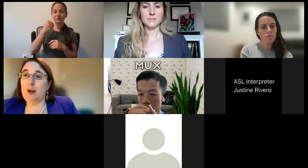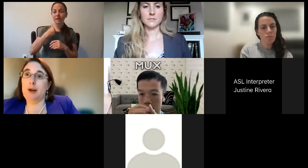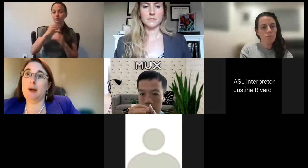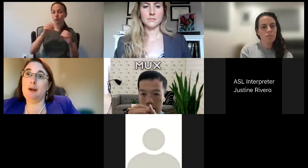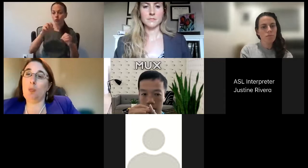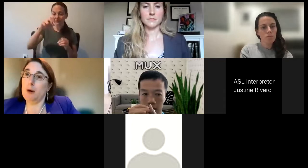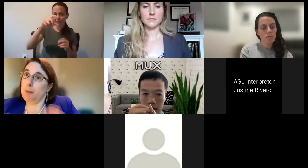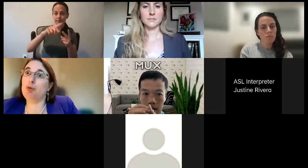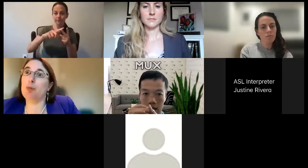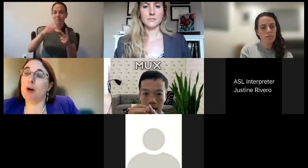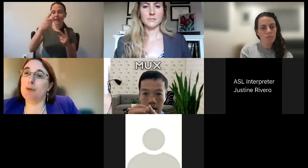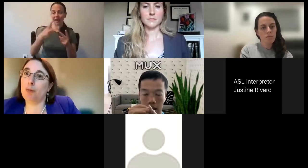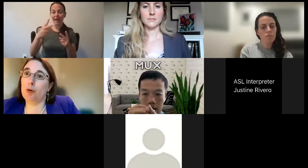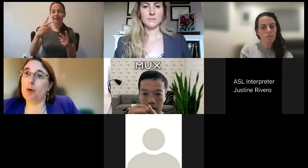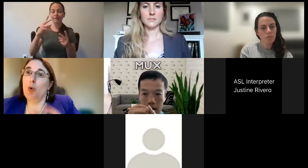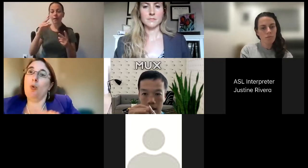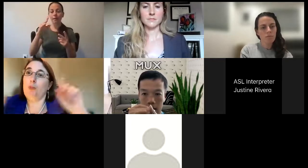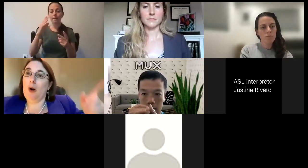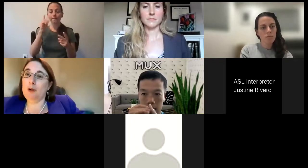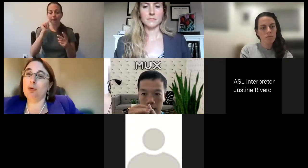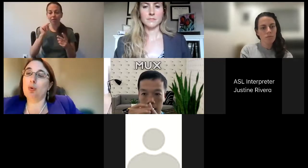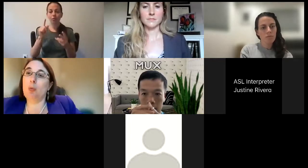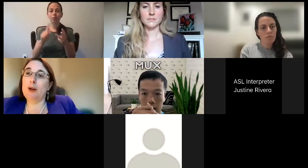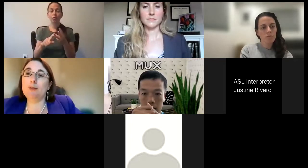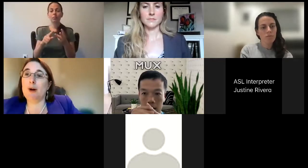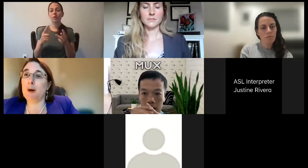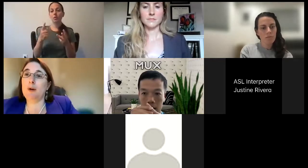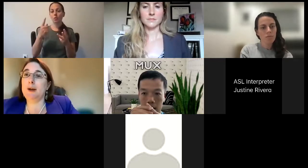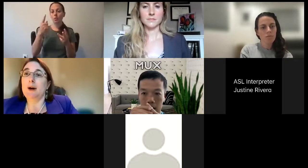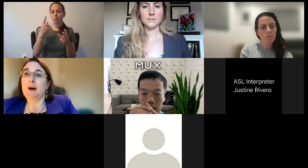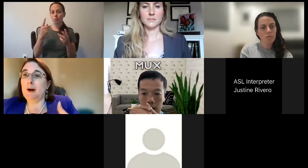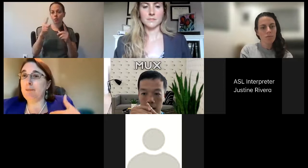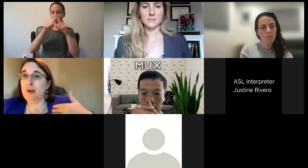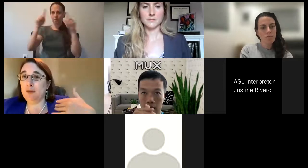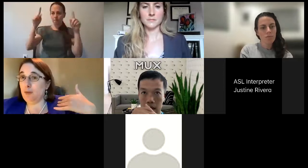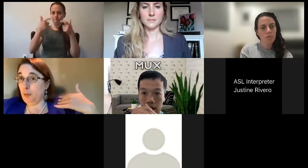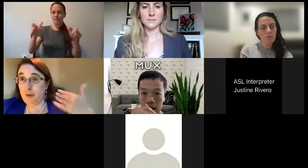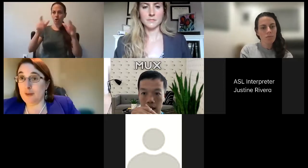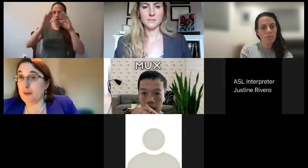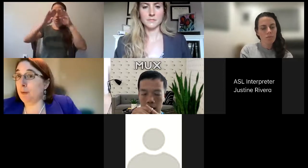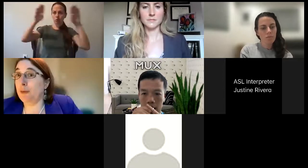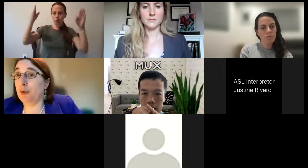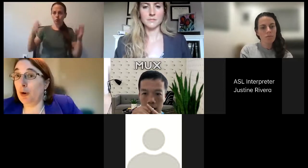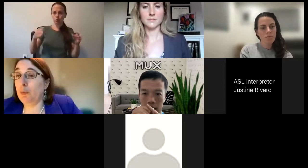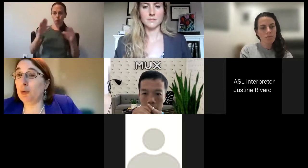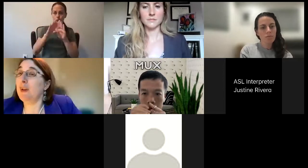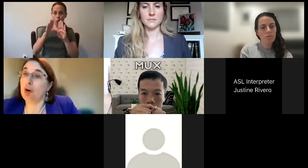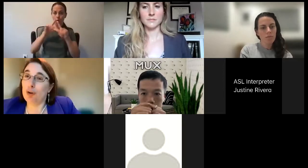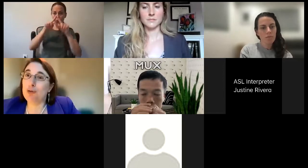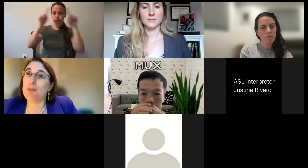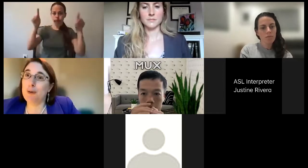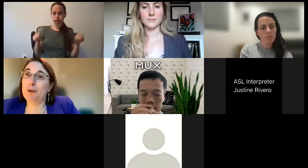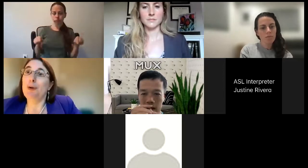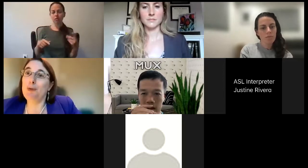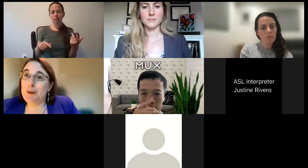bathroom, and 1 bedroom on the floor with wider doorways. That way, it's be accessible for a homeowner and